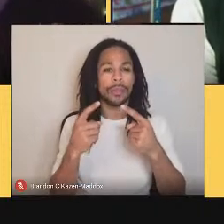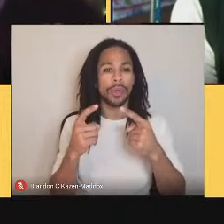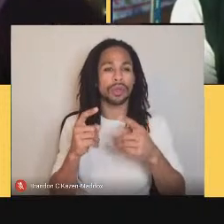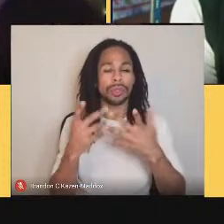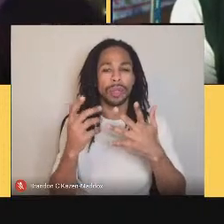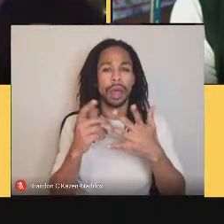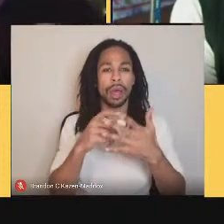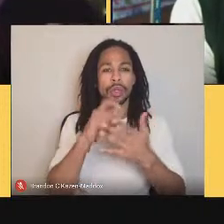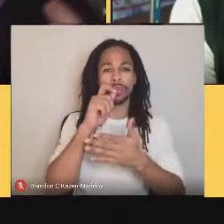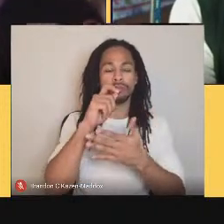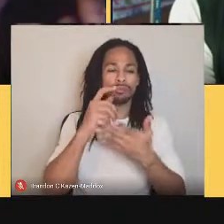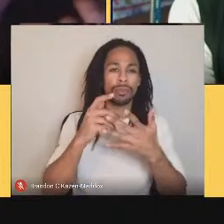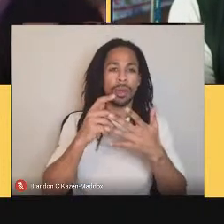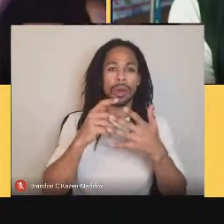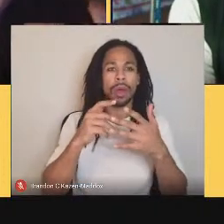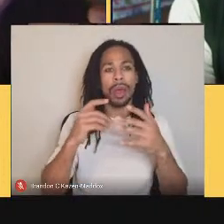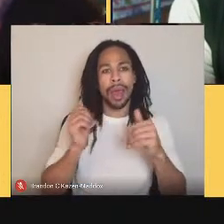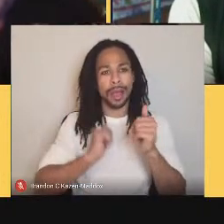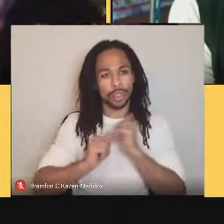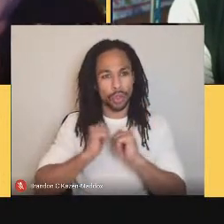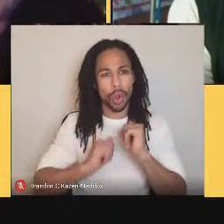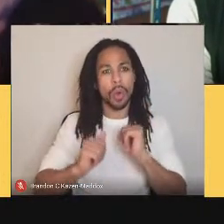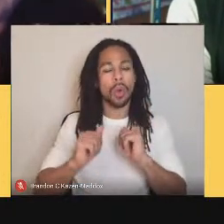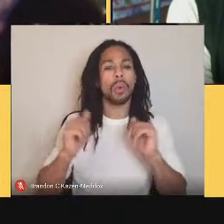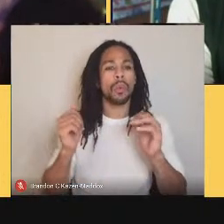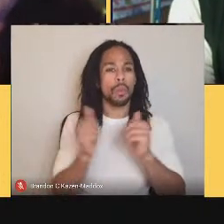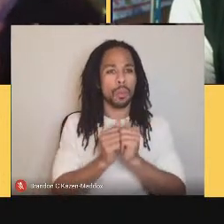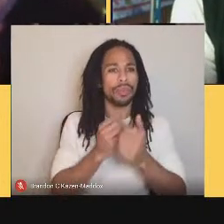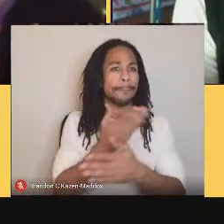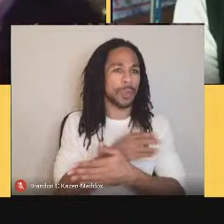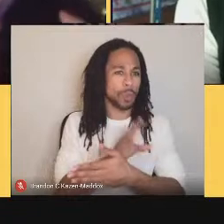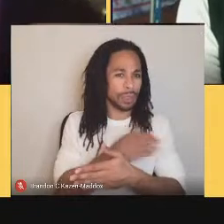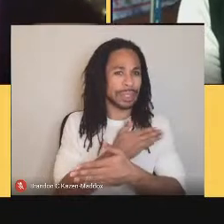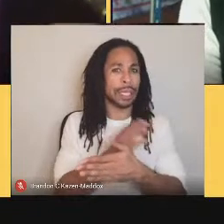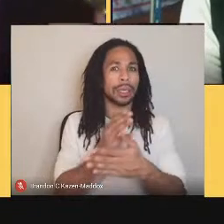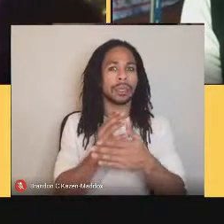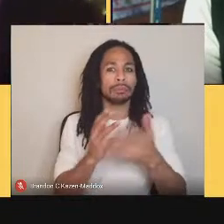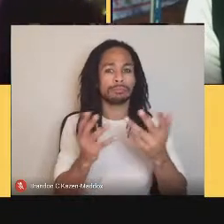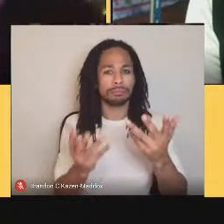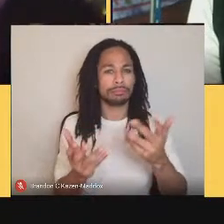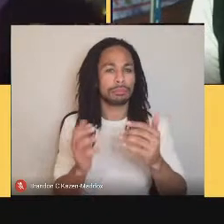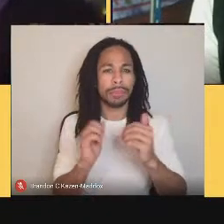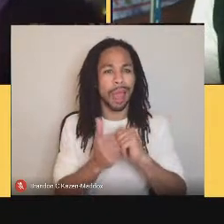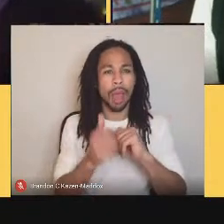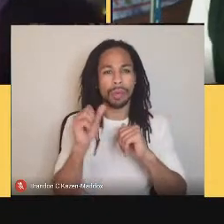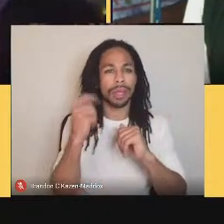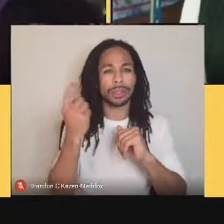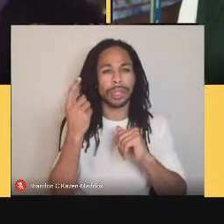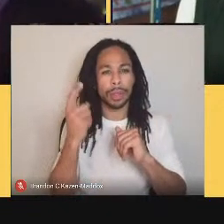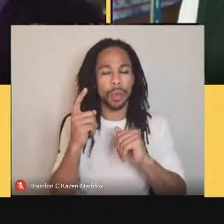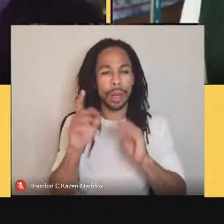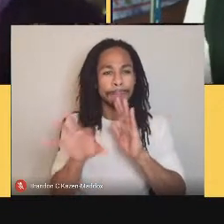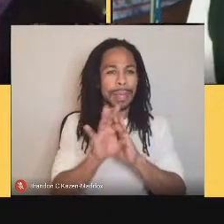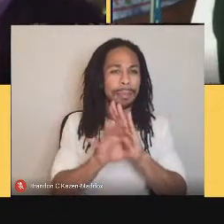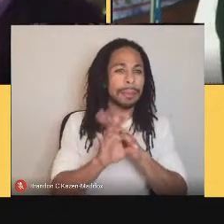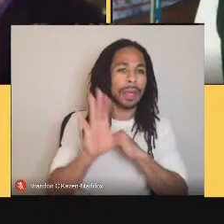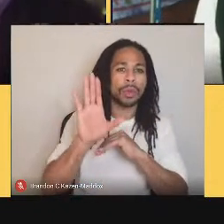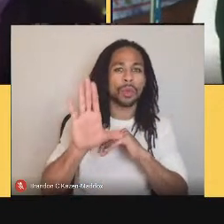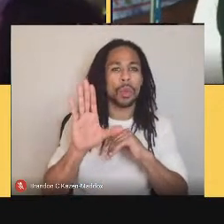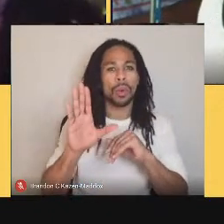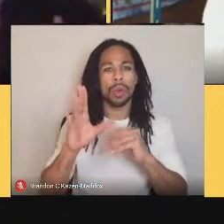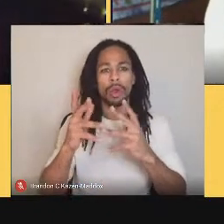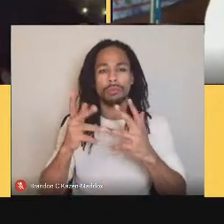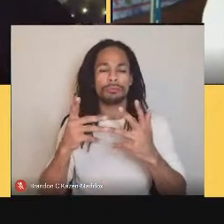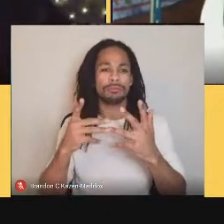fiction podcast, right? When they're trying to like determine these kinds of methods. Sure. So